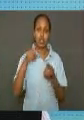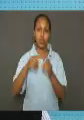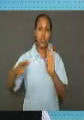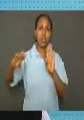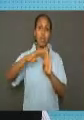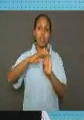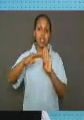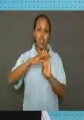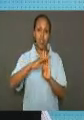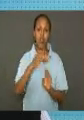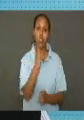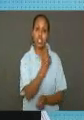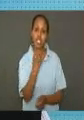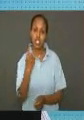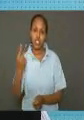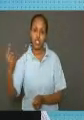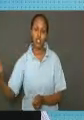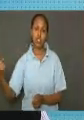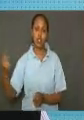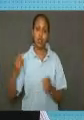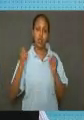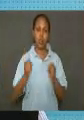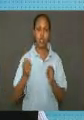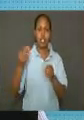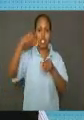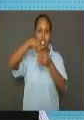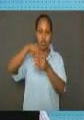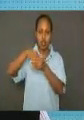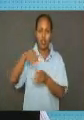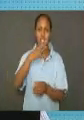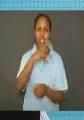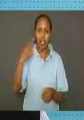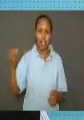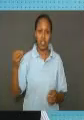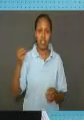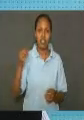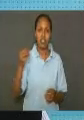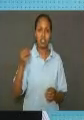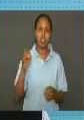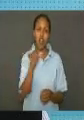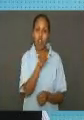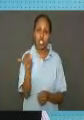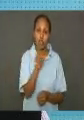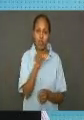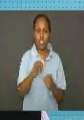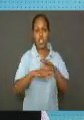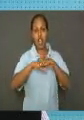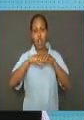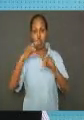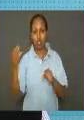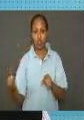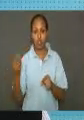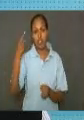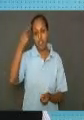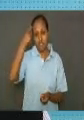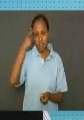to represent each possible input and the corresponding